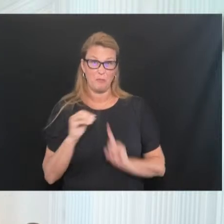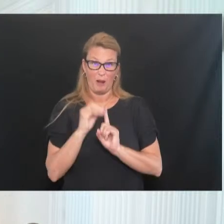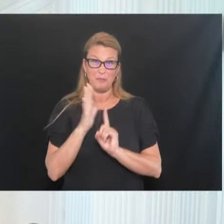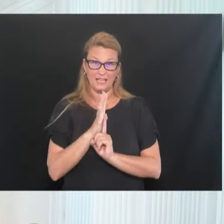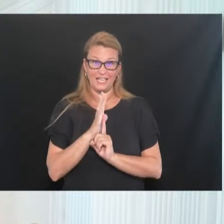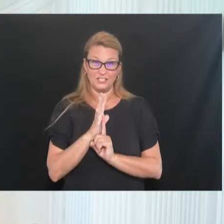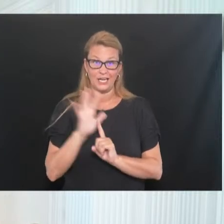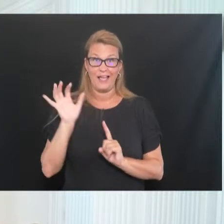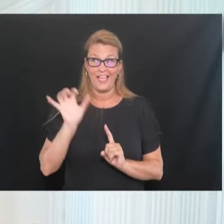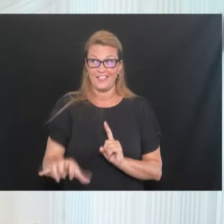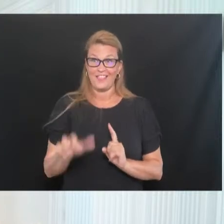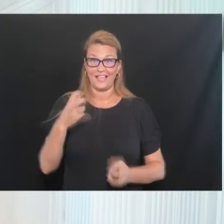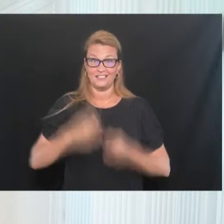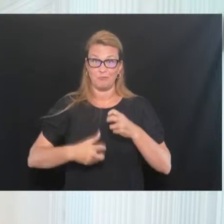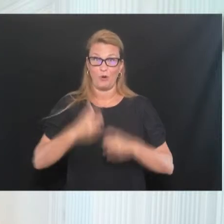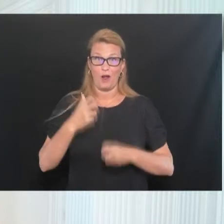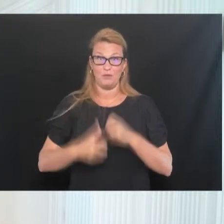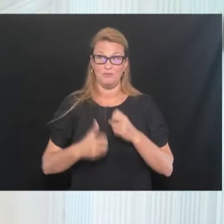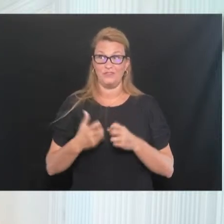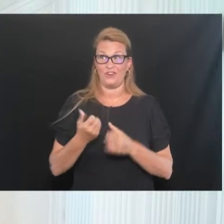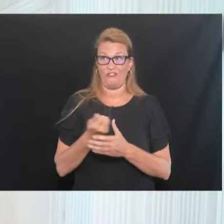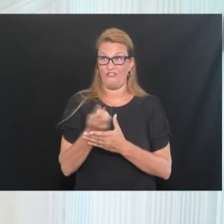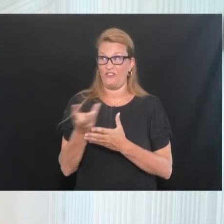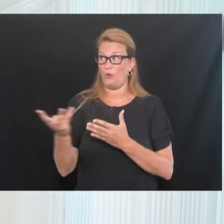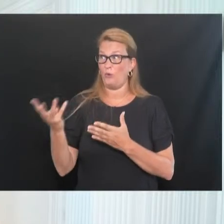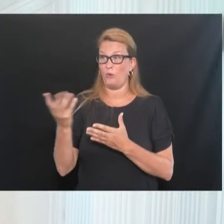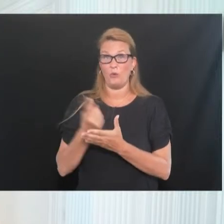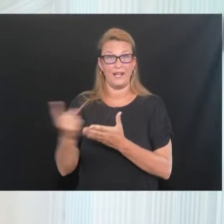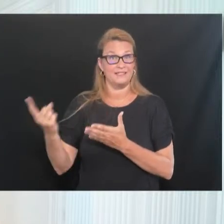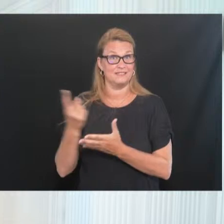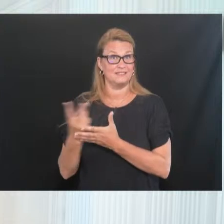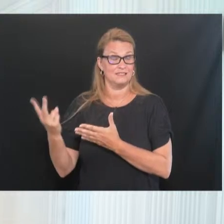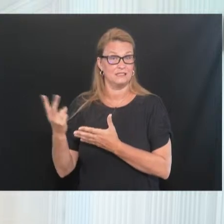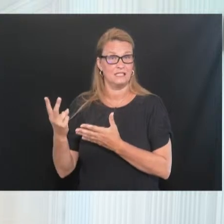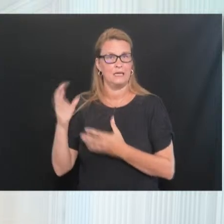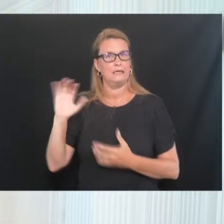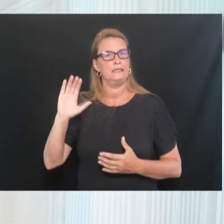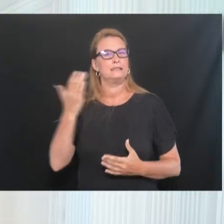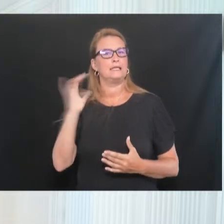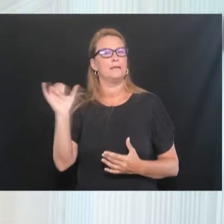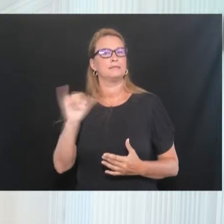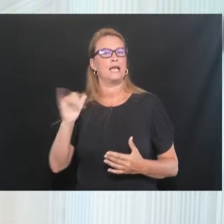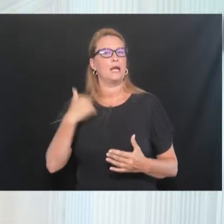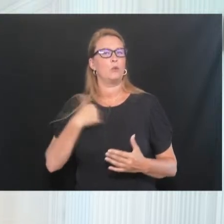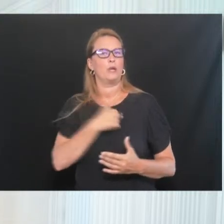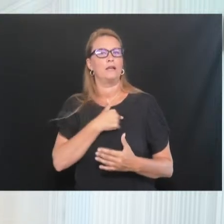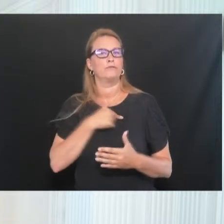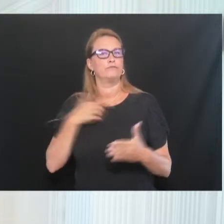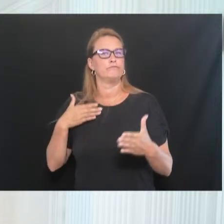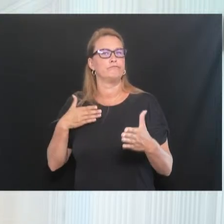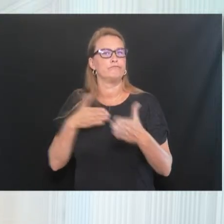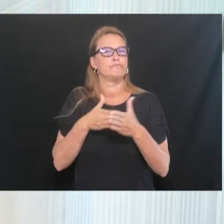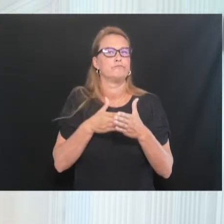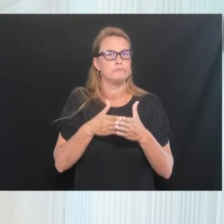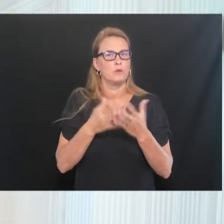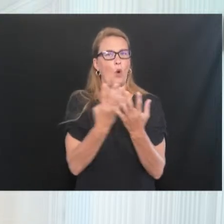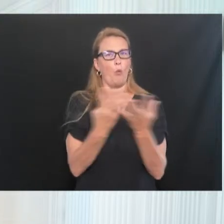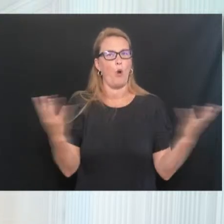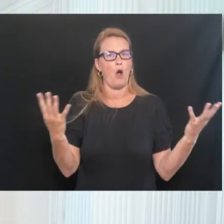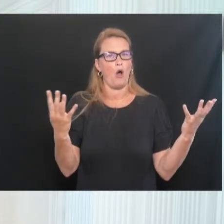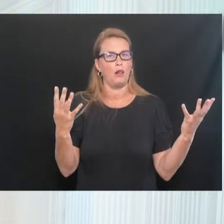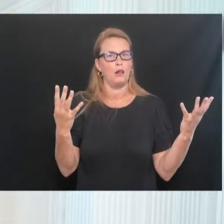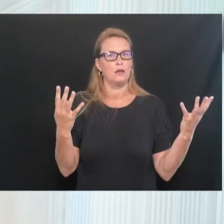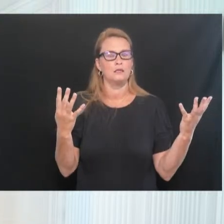for the past several weeks since we hit the wall. So look, battlefield assessments are great as far as moving